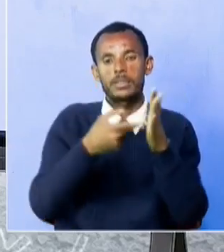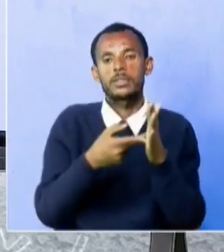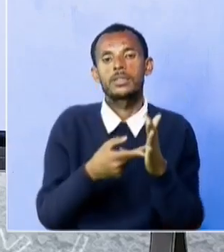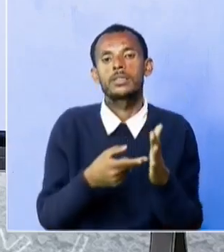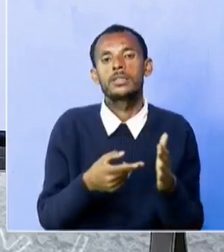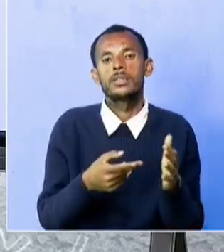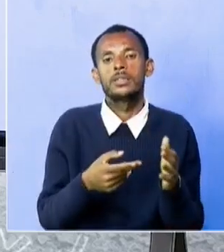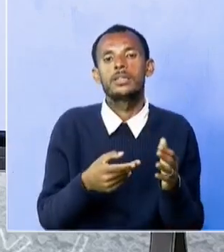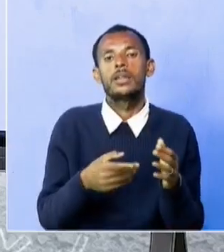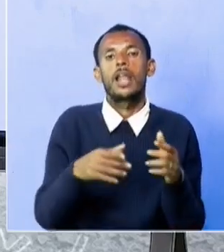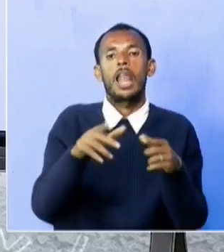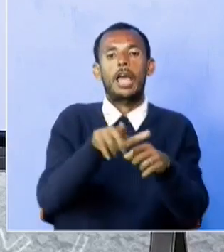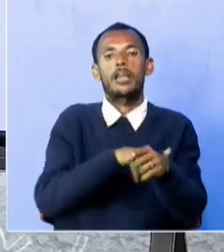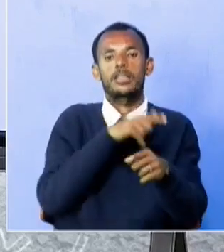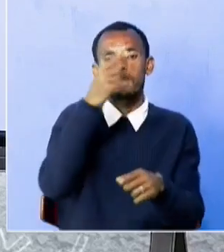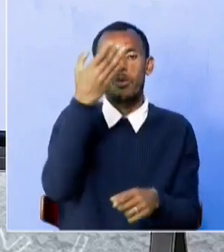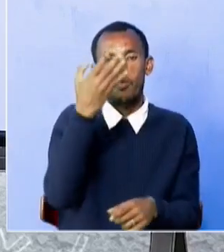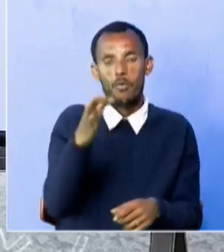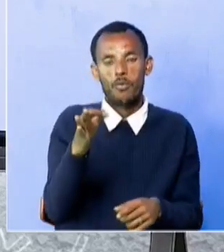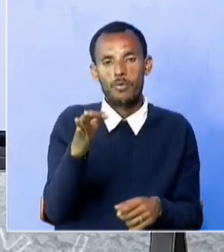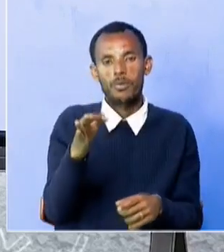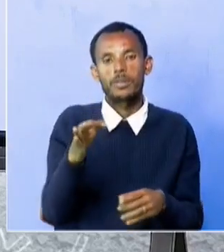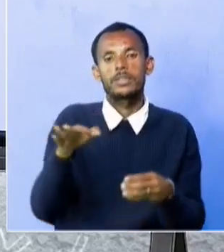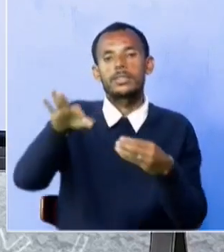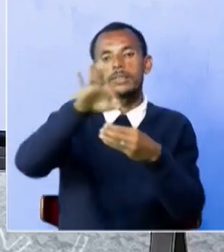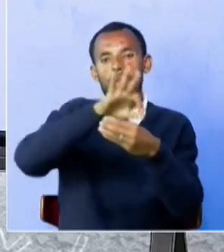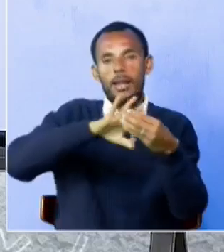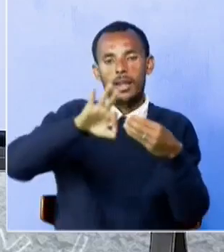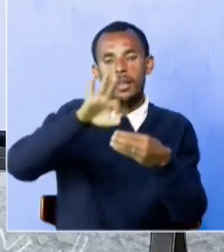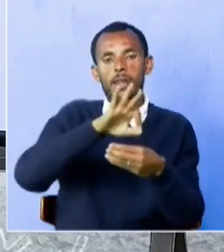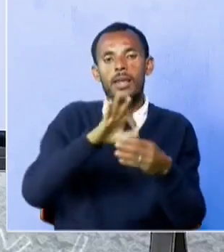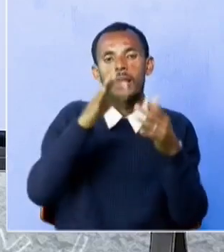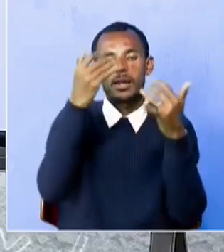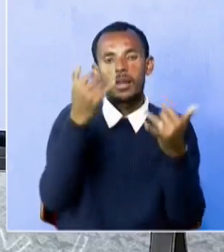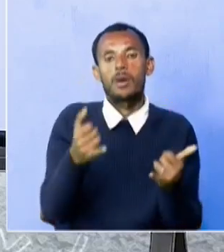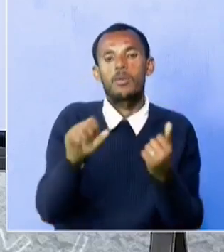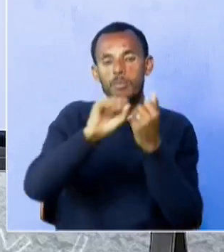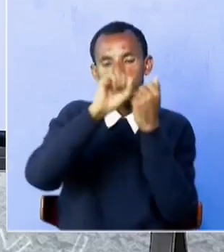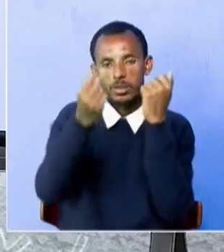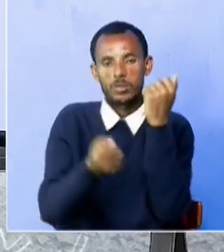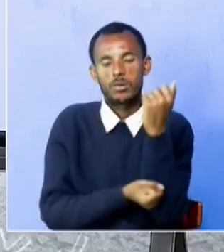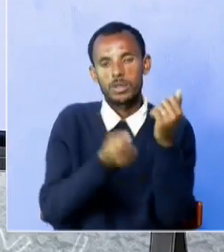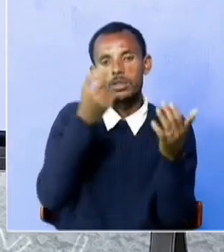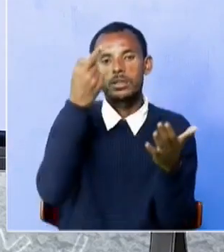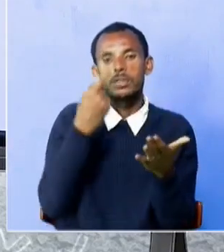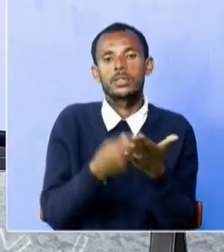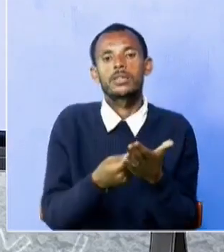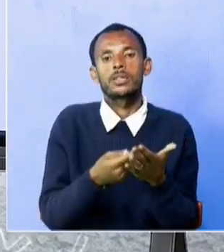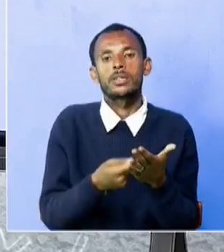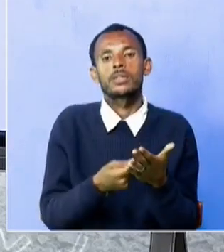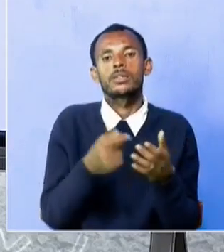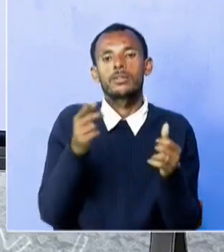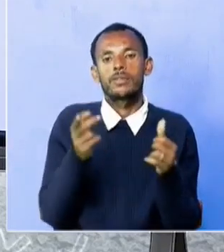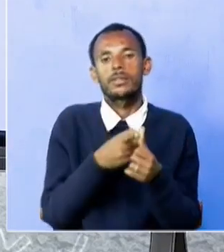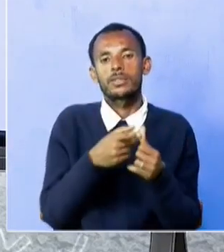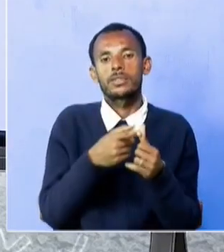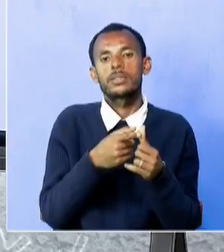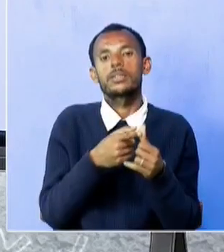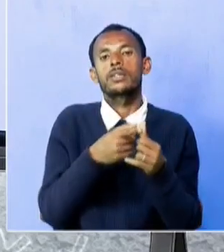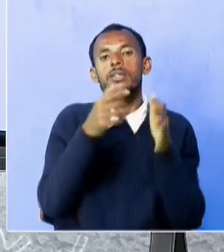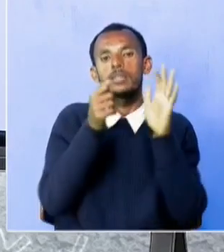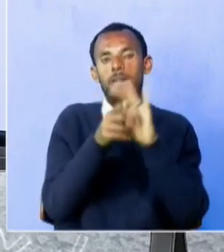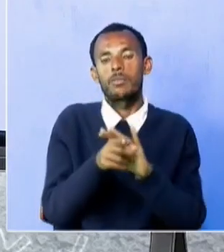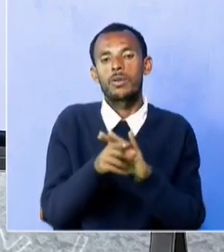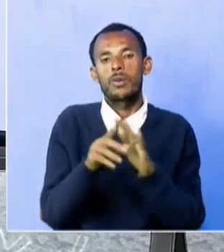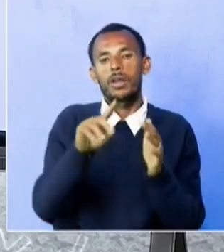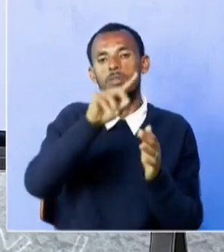the length of the circle. Now, based on this, in the first example, we are asked